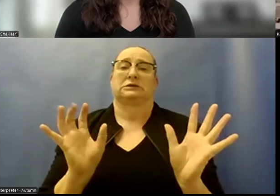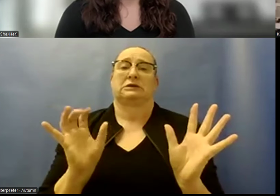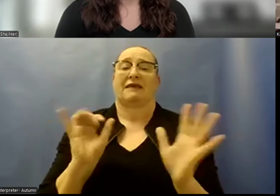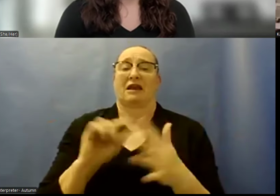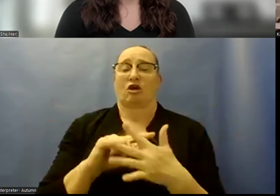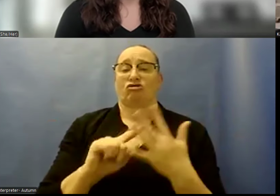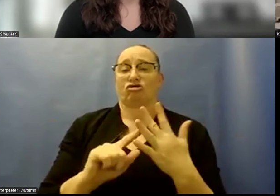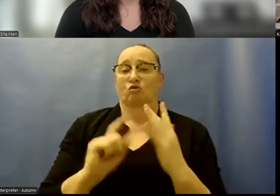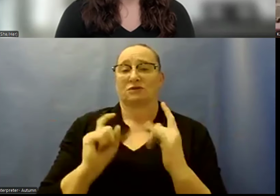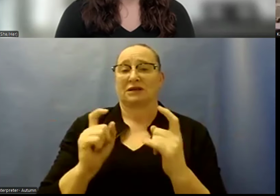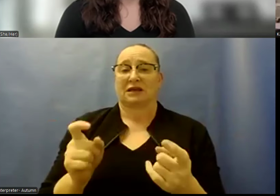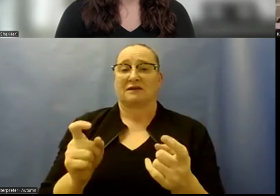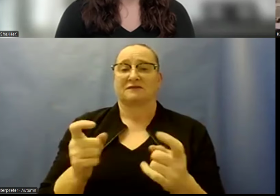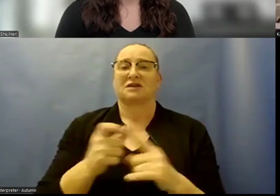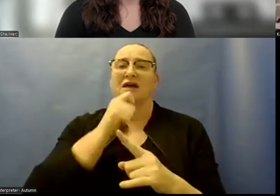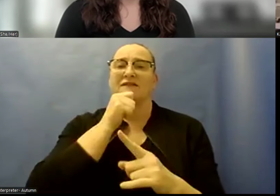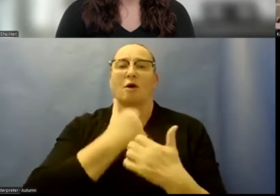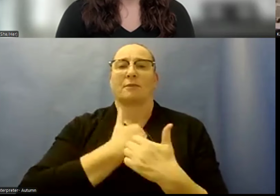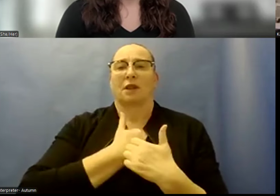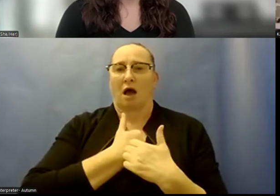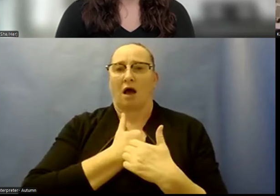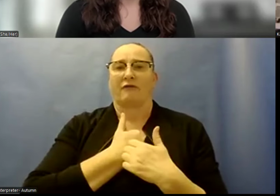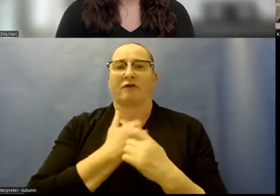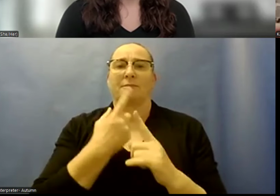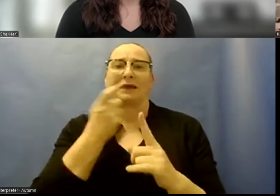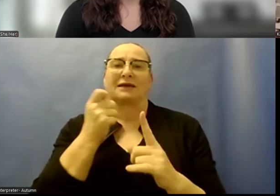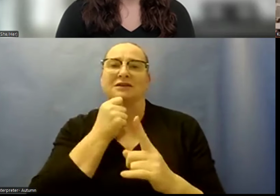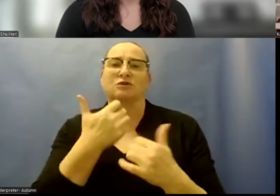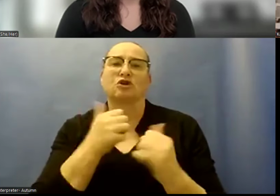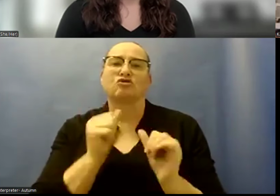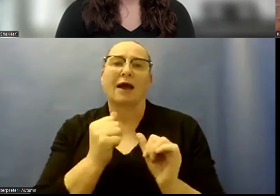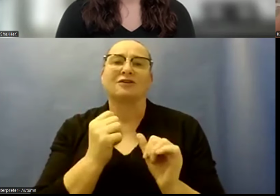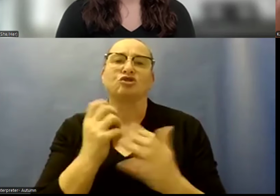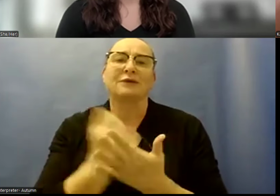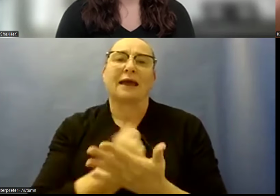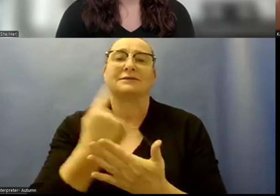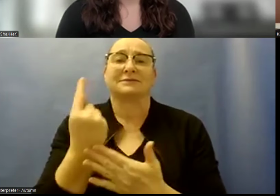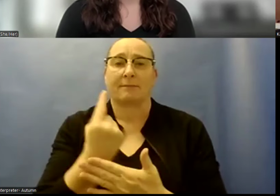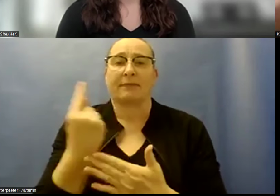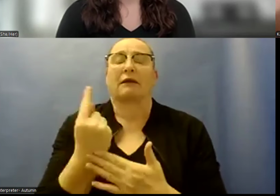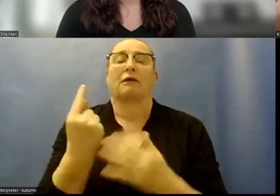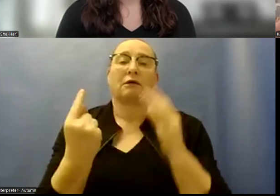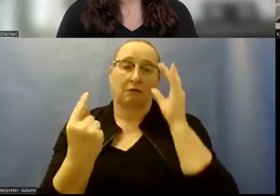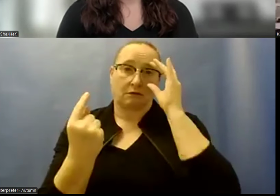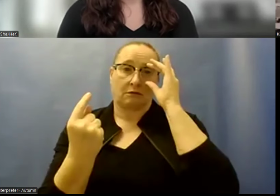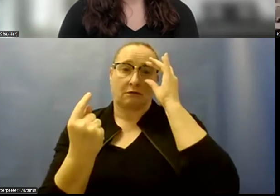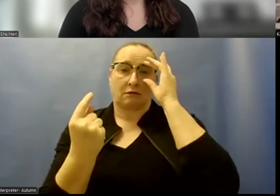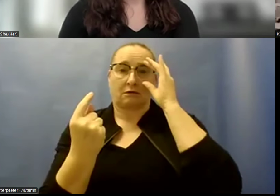gifts were not given out of love. They were given because he was trying to get something. And